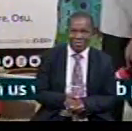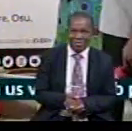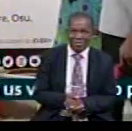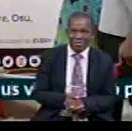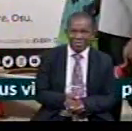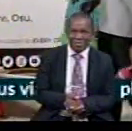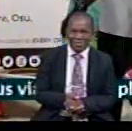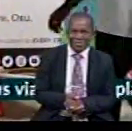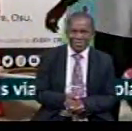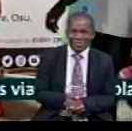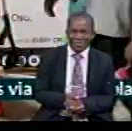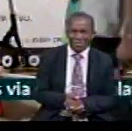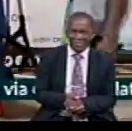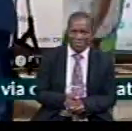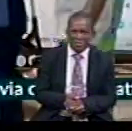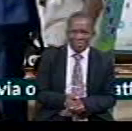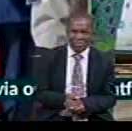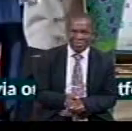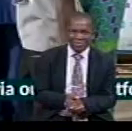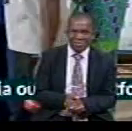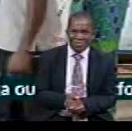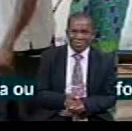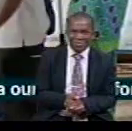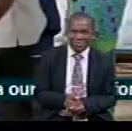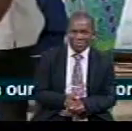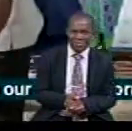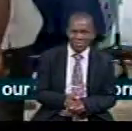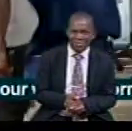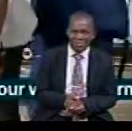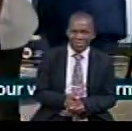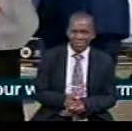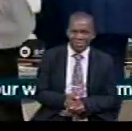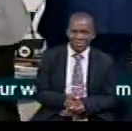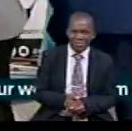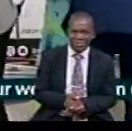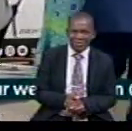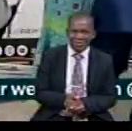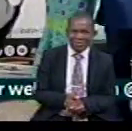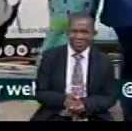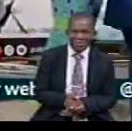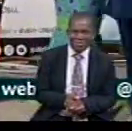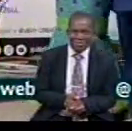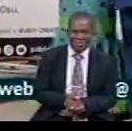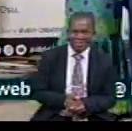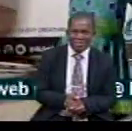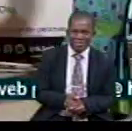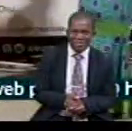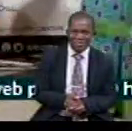Coast, and I would all confirm.